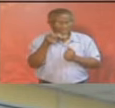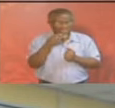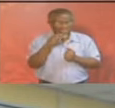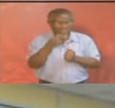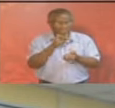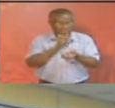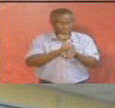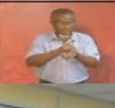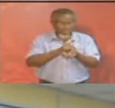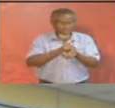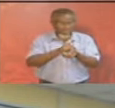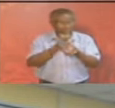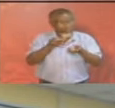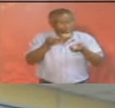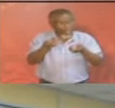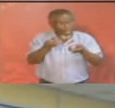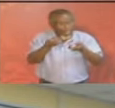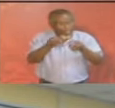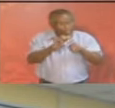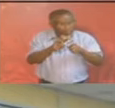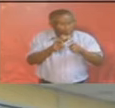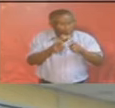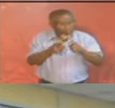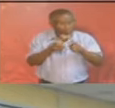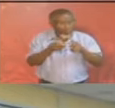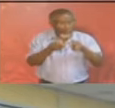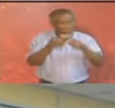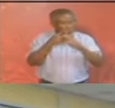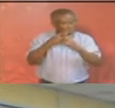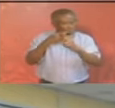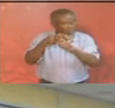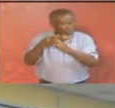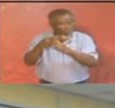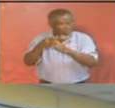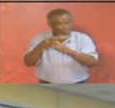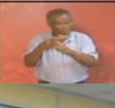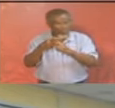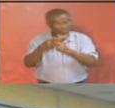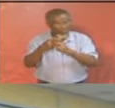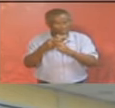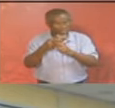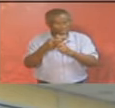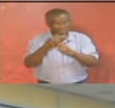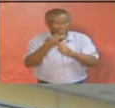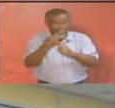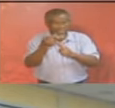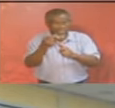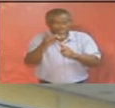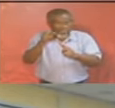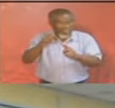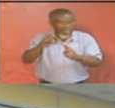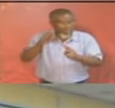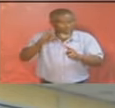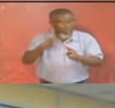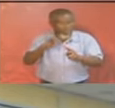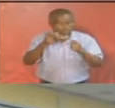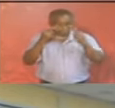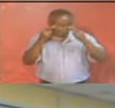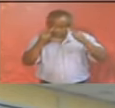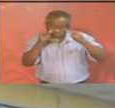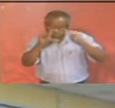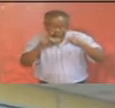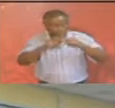30-something cases. And he would have said at this point, yes, we need to be vigilant, but there's no reason for the country to panic. And